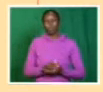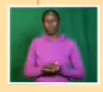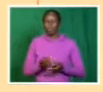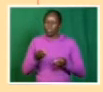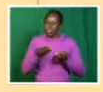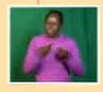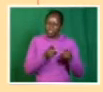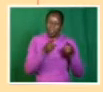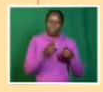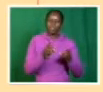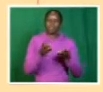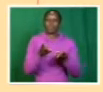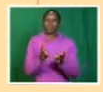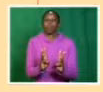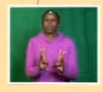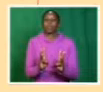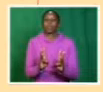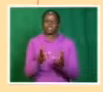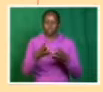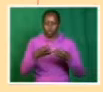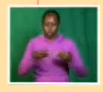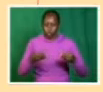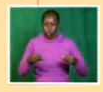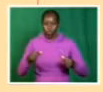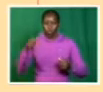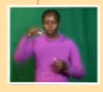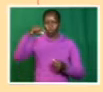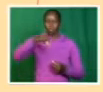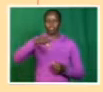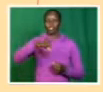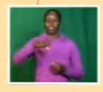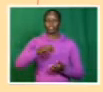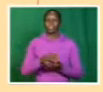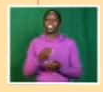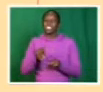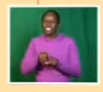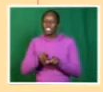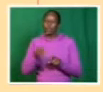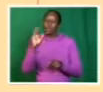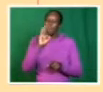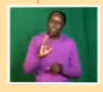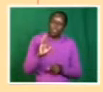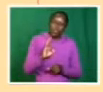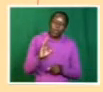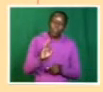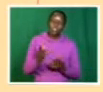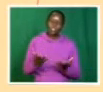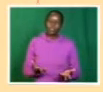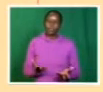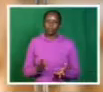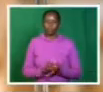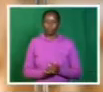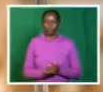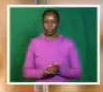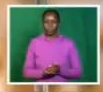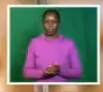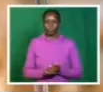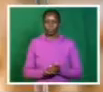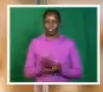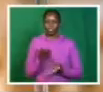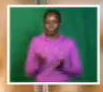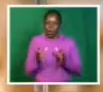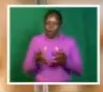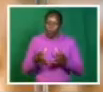many ways that you can use to solve quadratic equation, including factorization, including completing